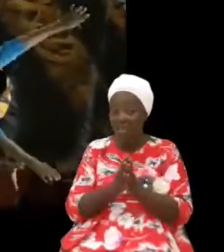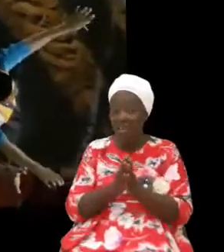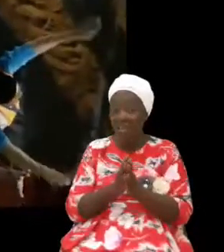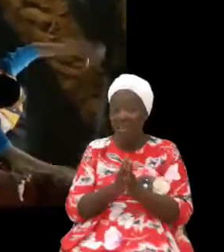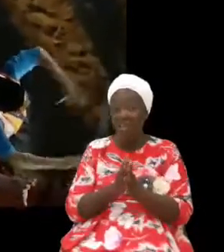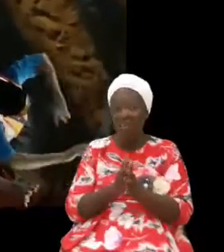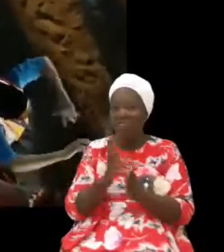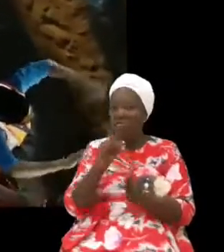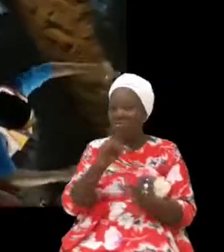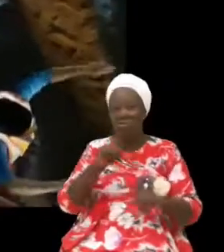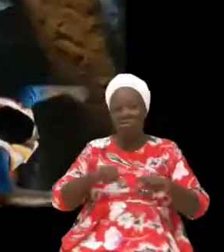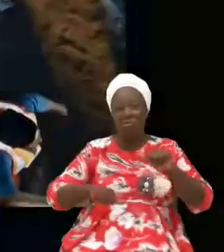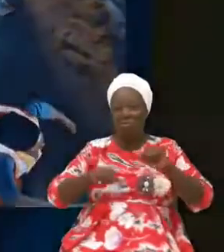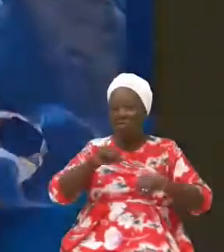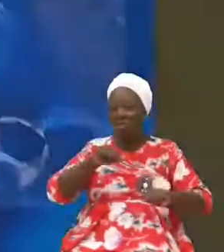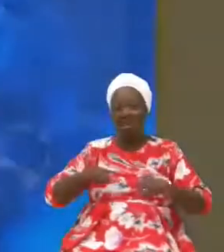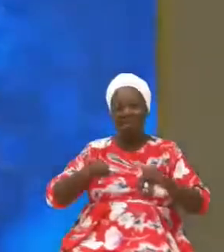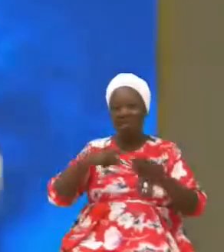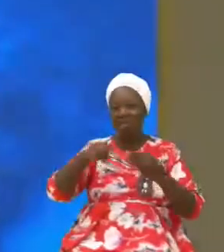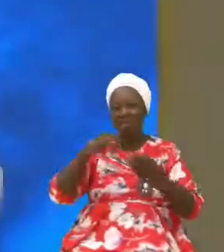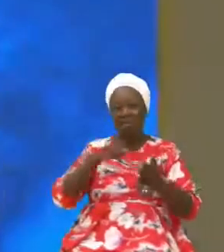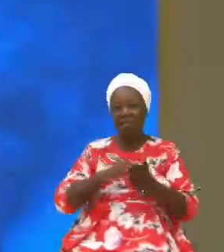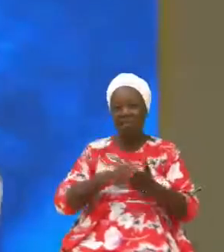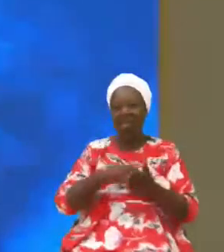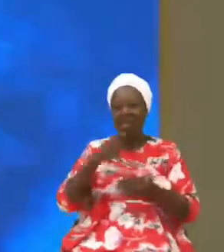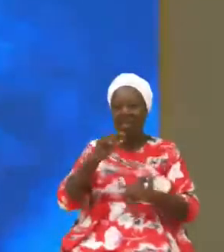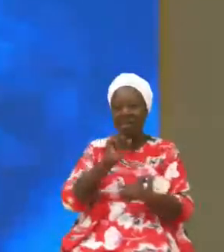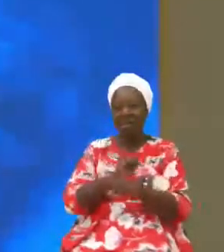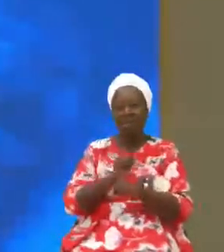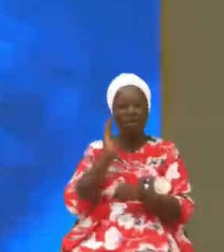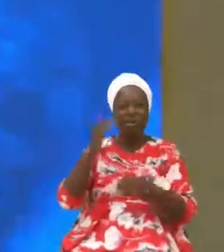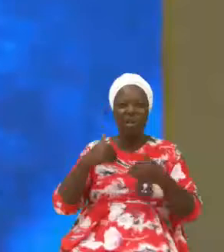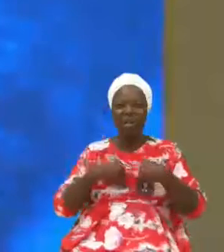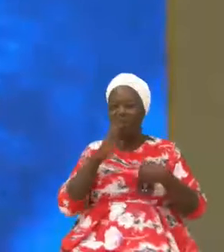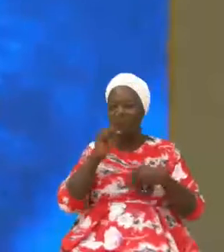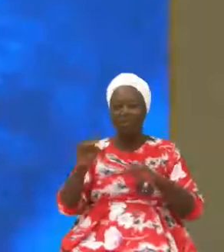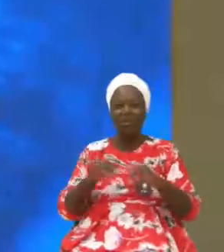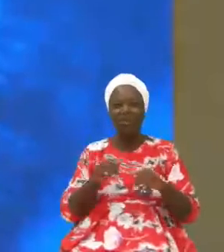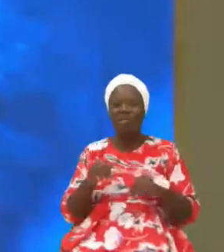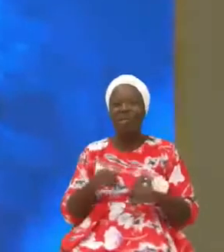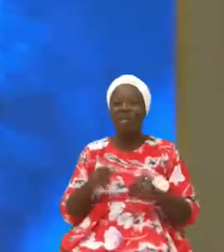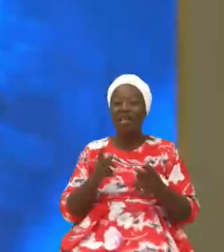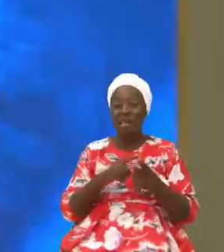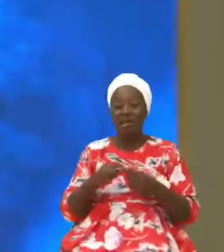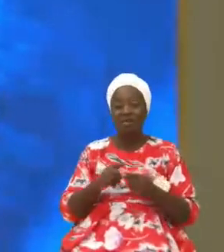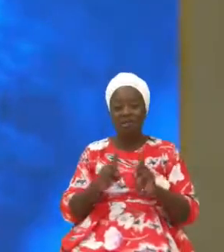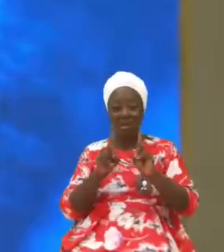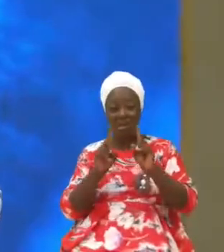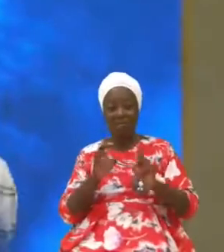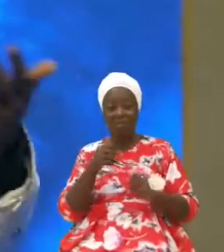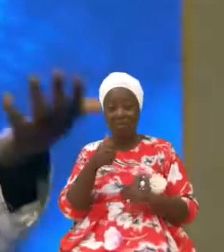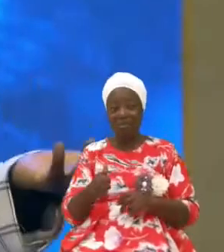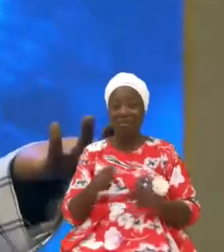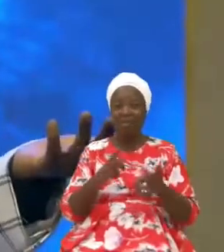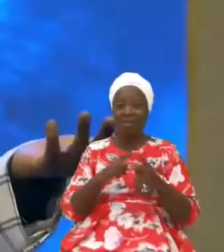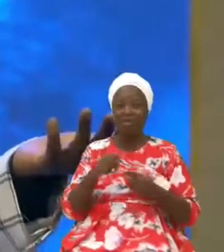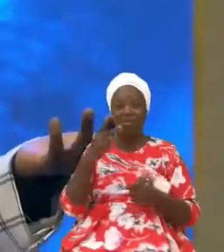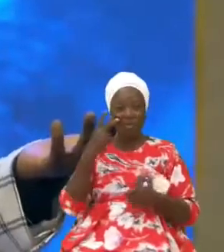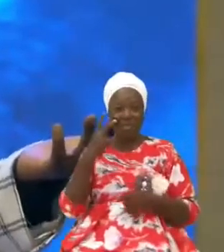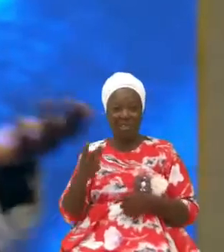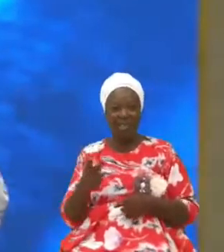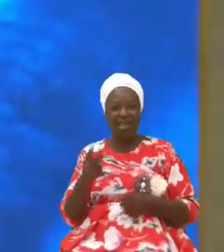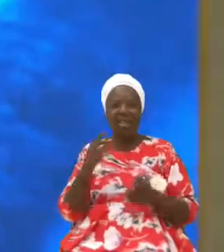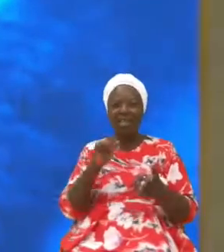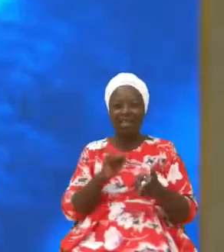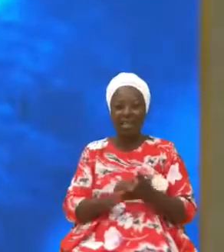the final amen, there's no doubt about it. The work would have been done. You check up